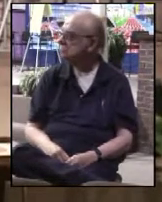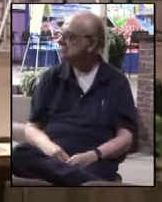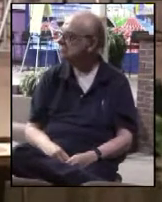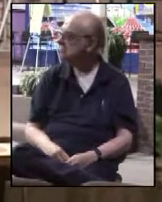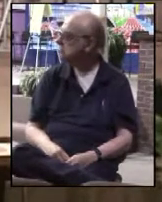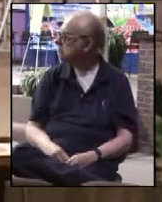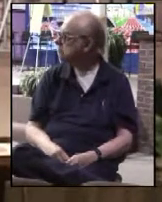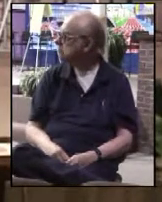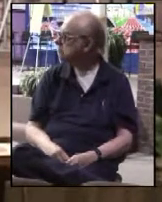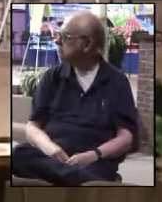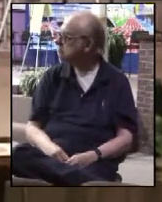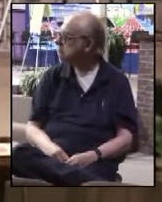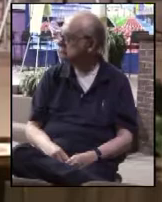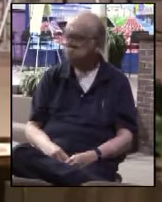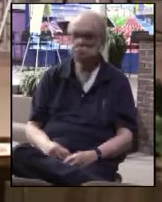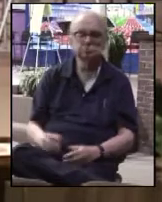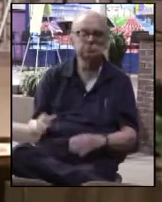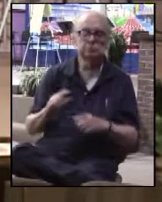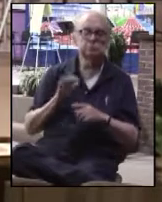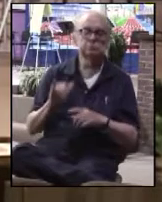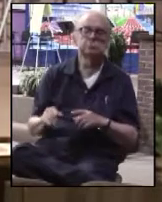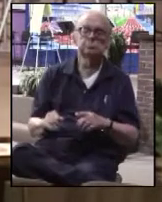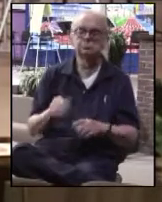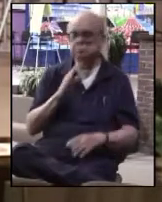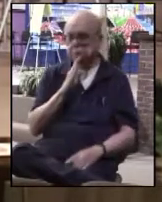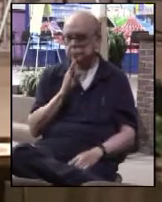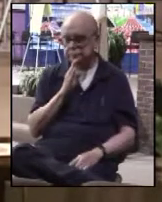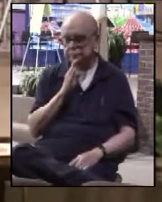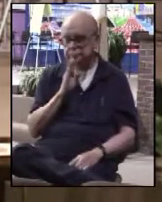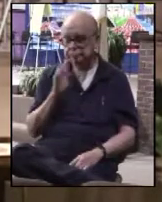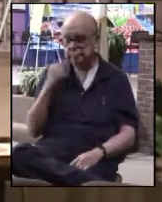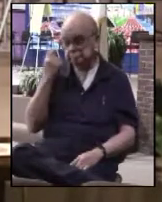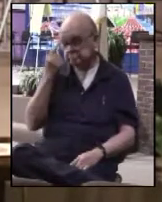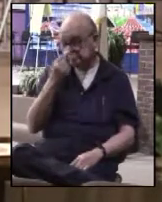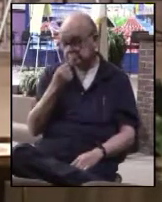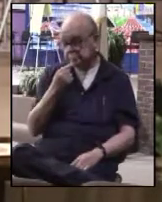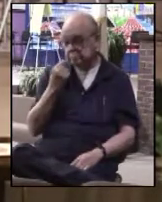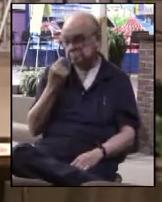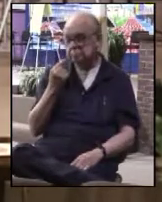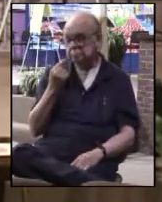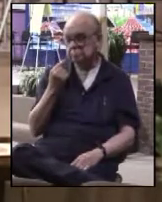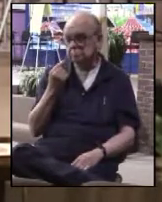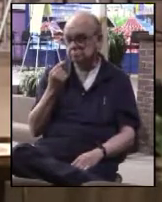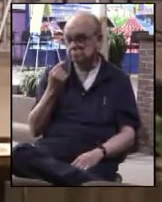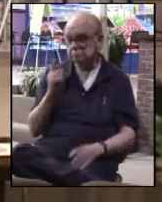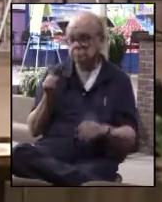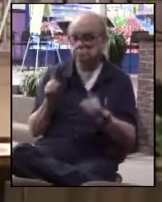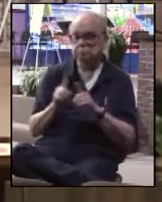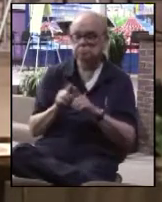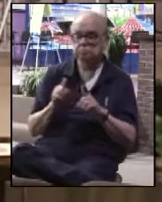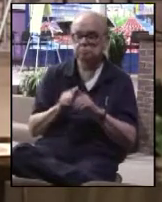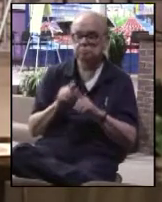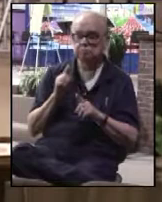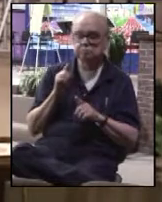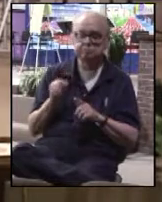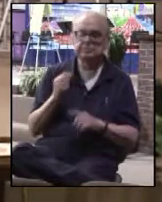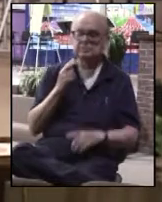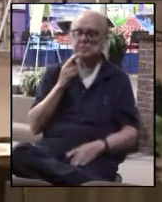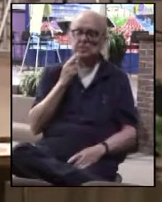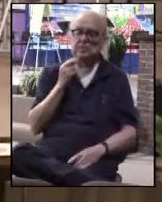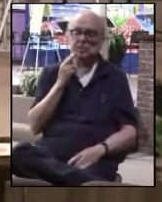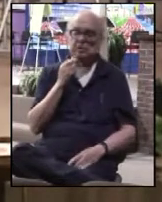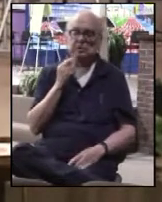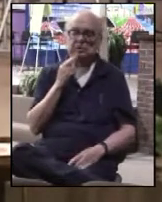but yet they will talk to you to your face like you are as sweet as honey